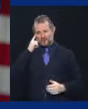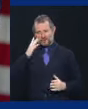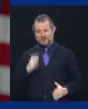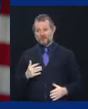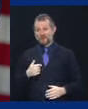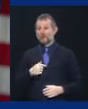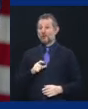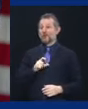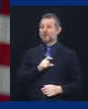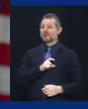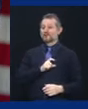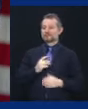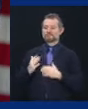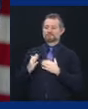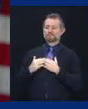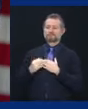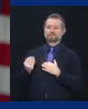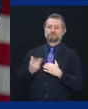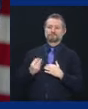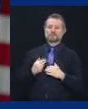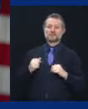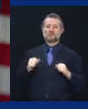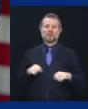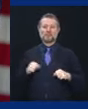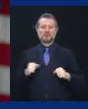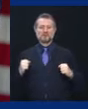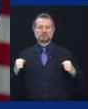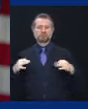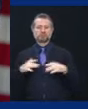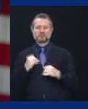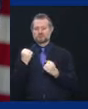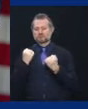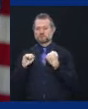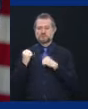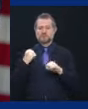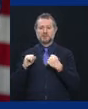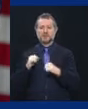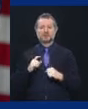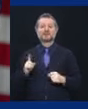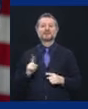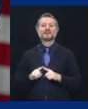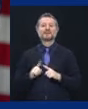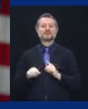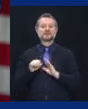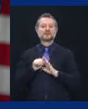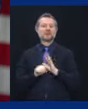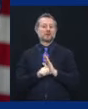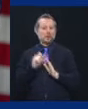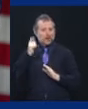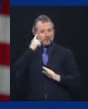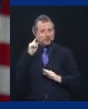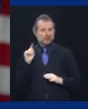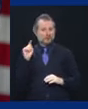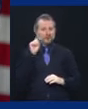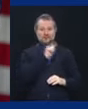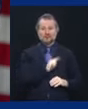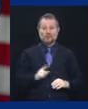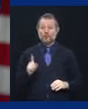be demonstrations at state capitals by supporters of former President